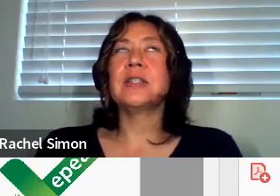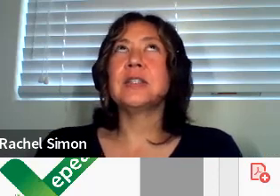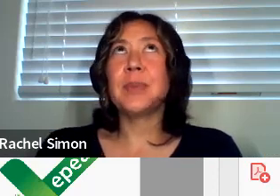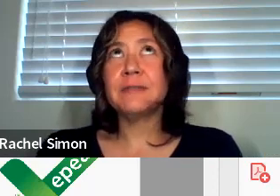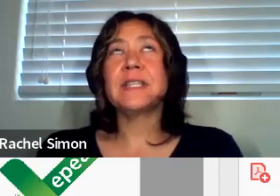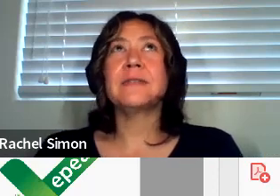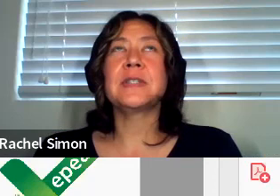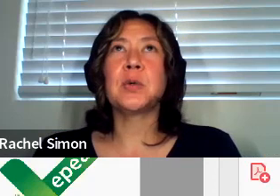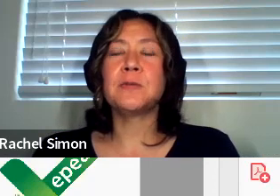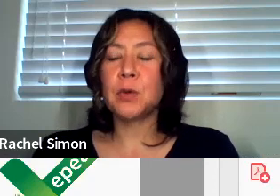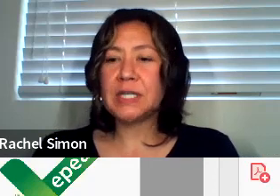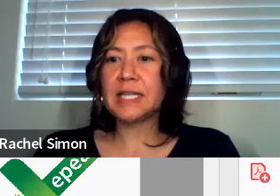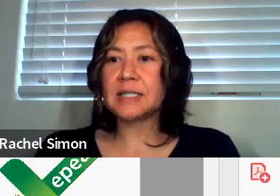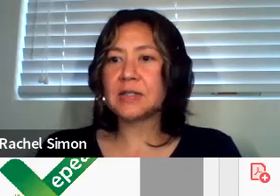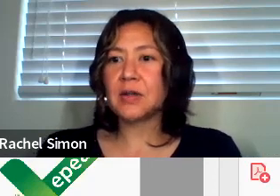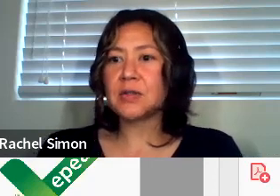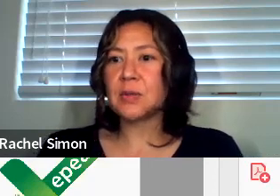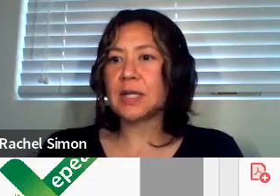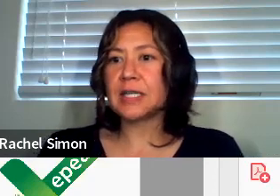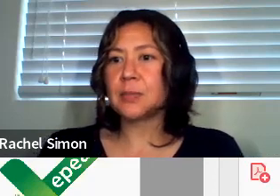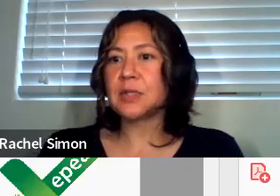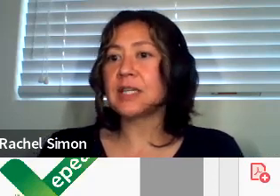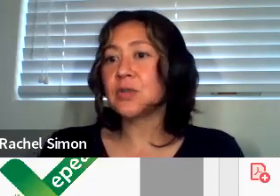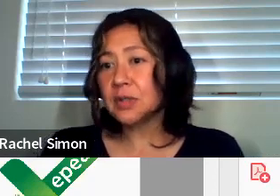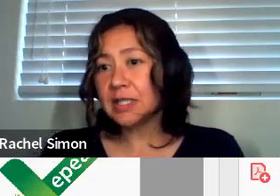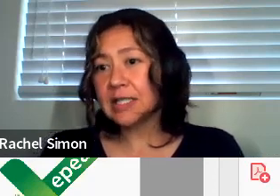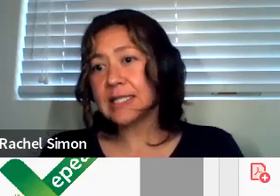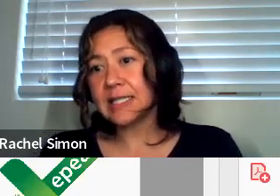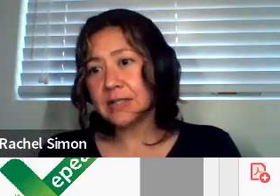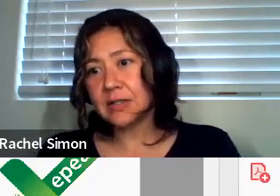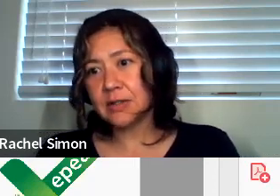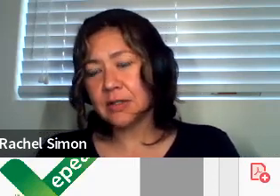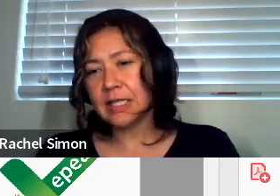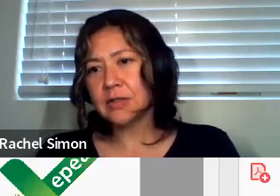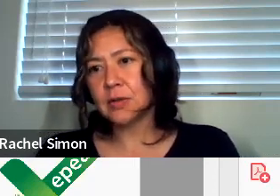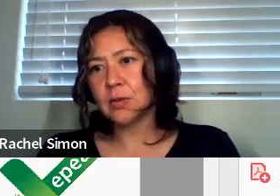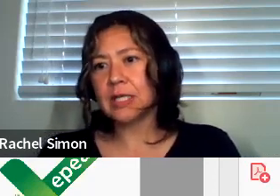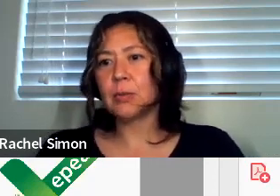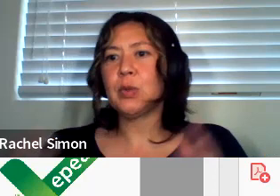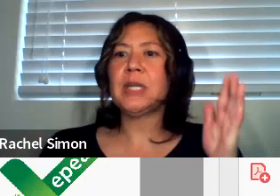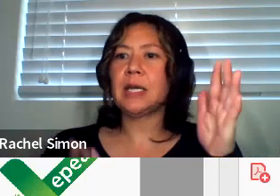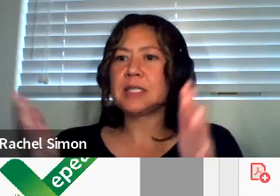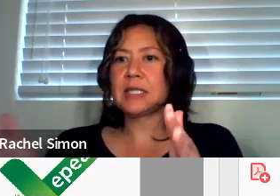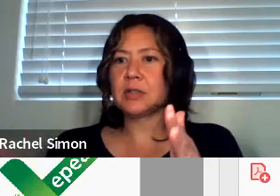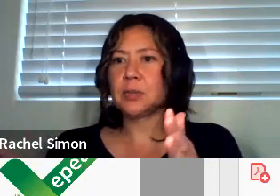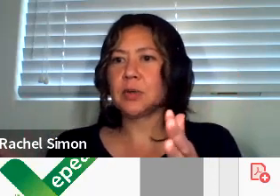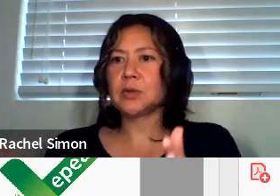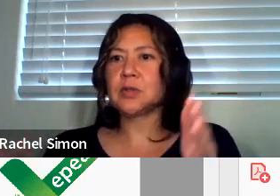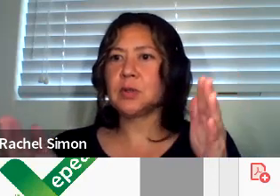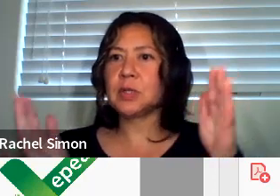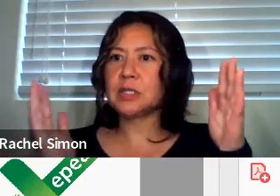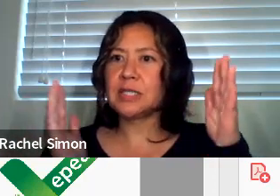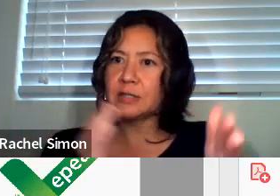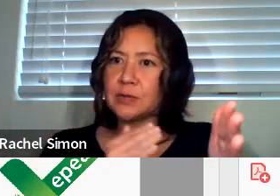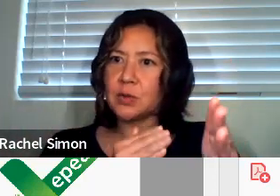The benefit of the total fluorine test is also that it potentially is easier, and so it would become a tiered approach.